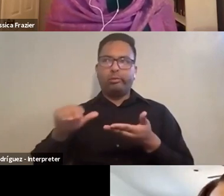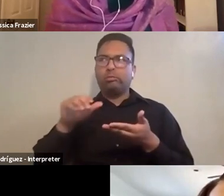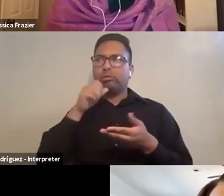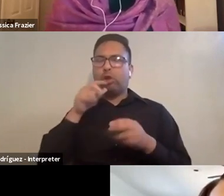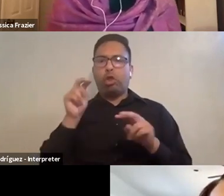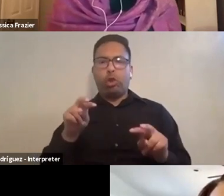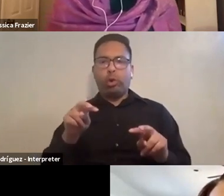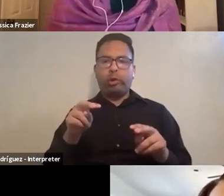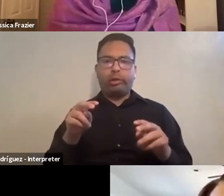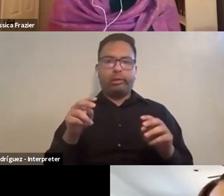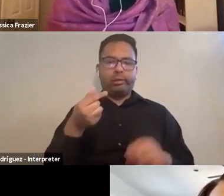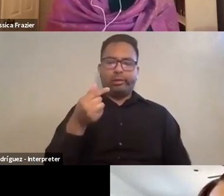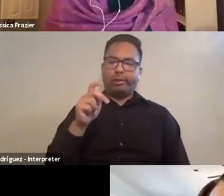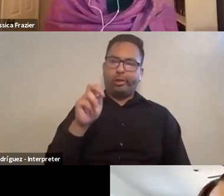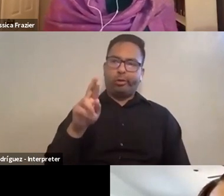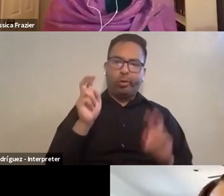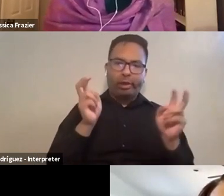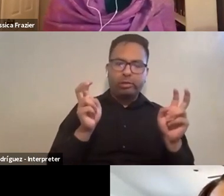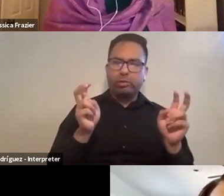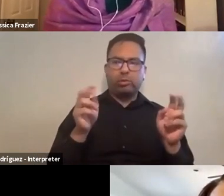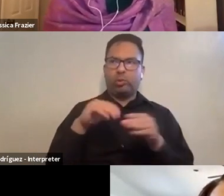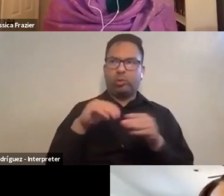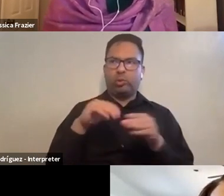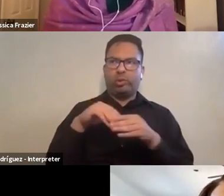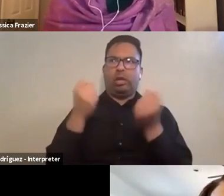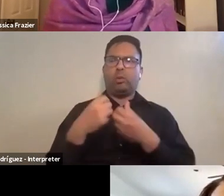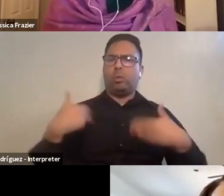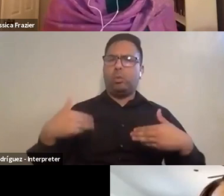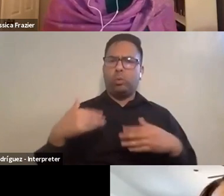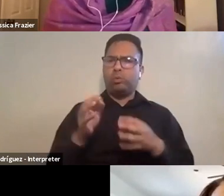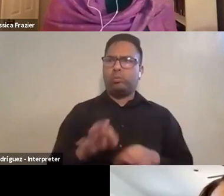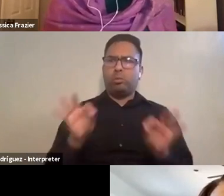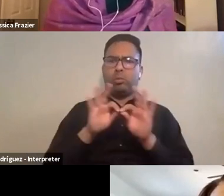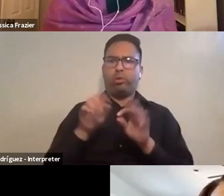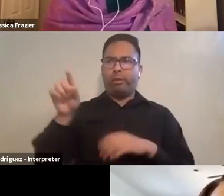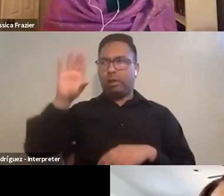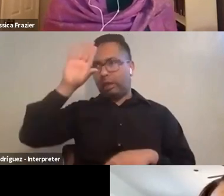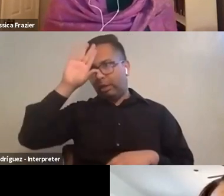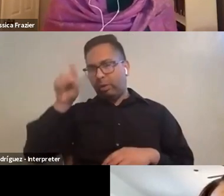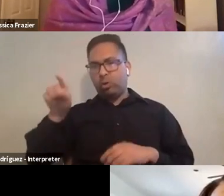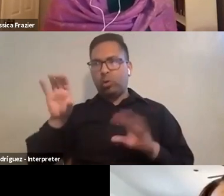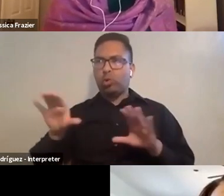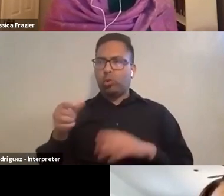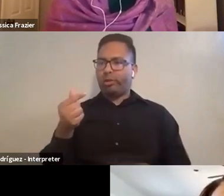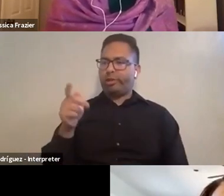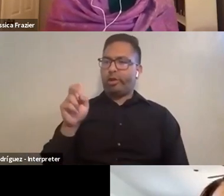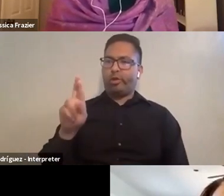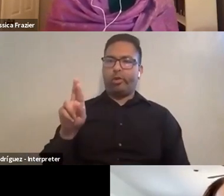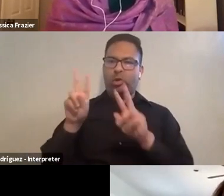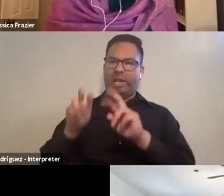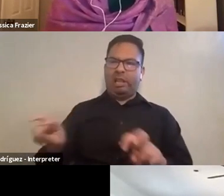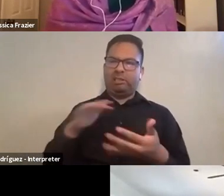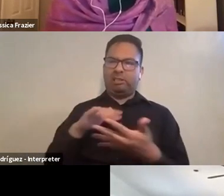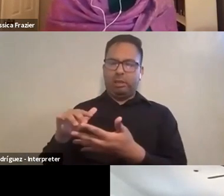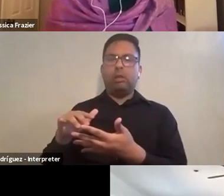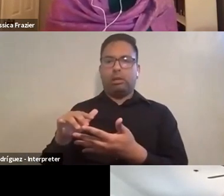are so important in society. It would be so important for Cuba to be able to make a gender analysis of society. And I should say that that